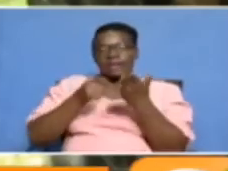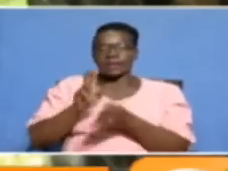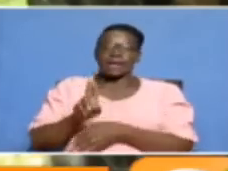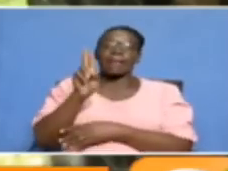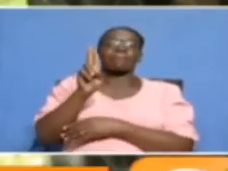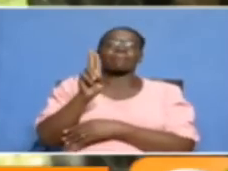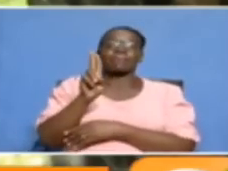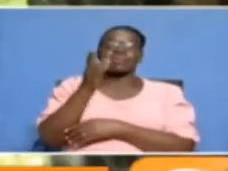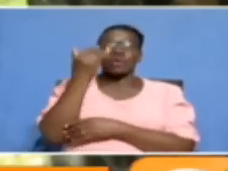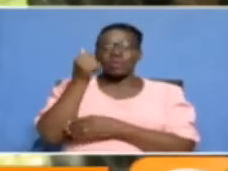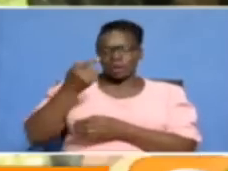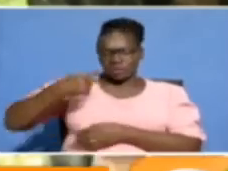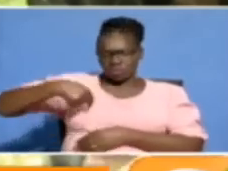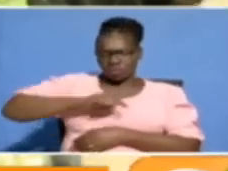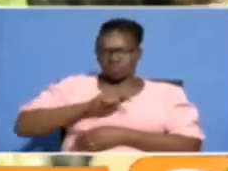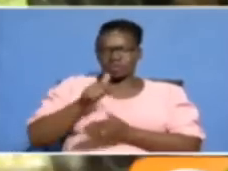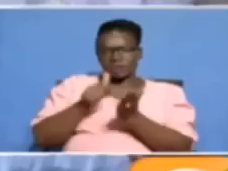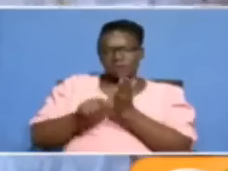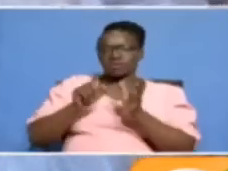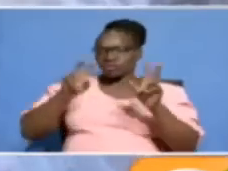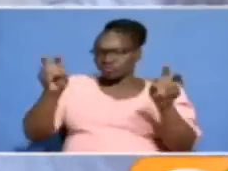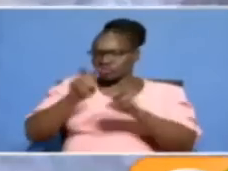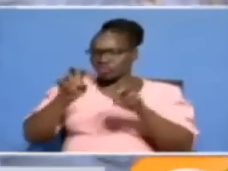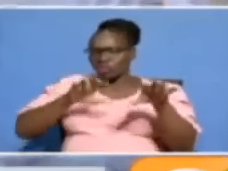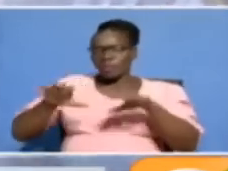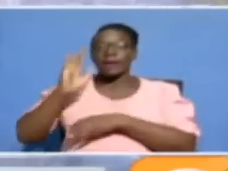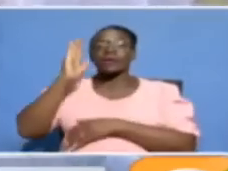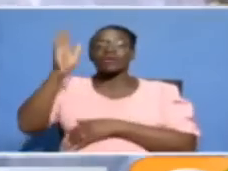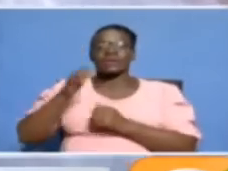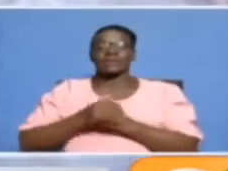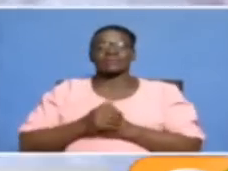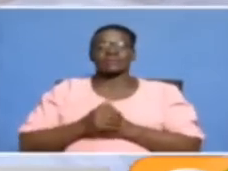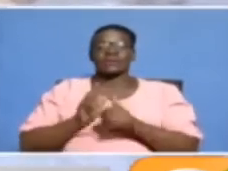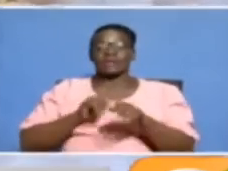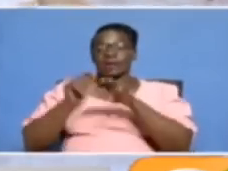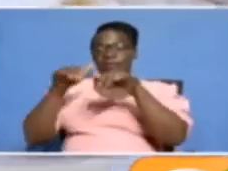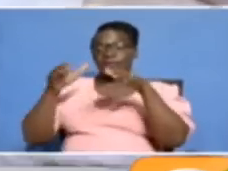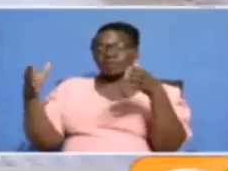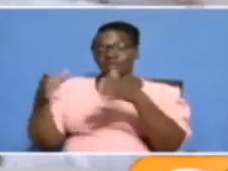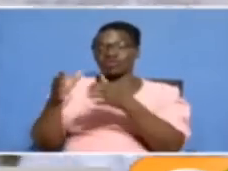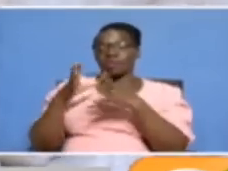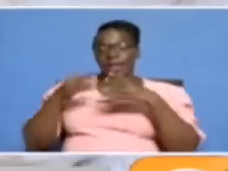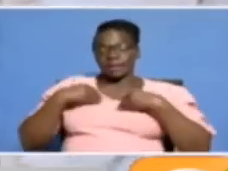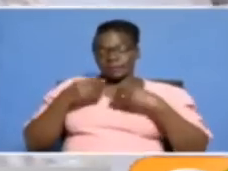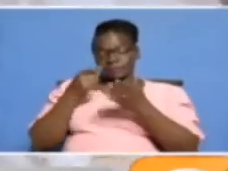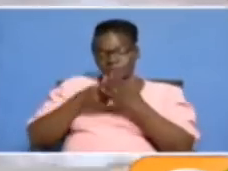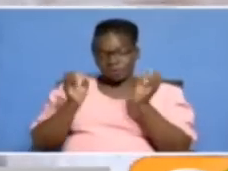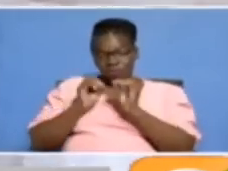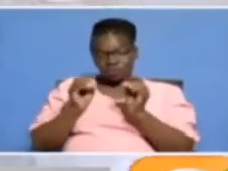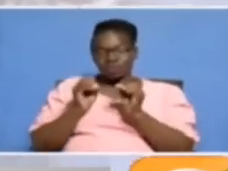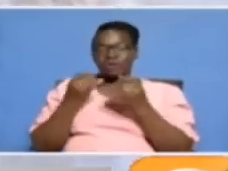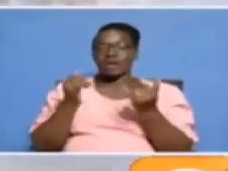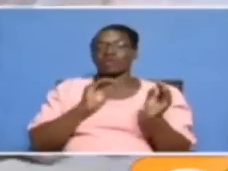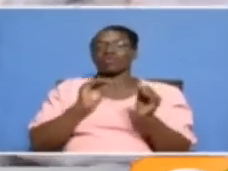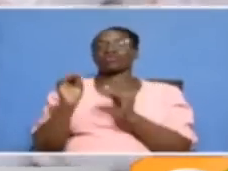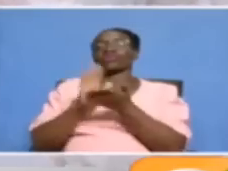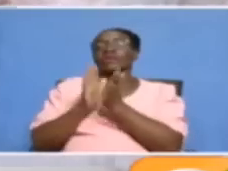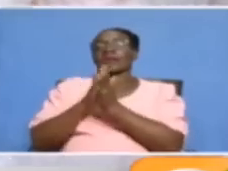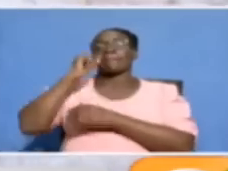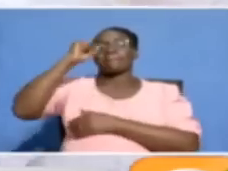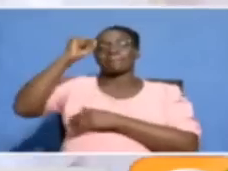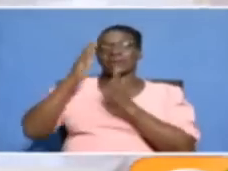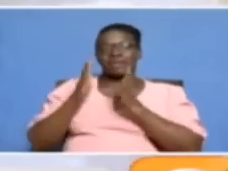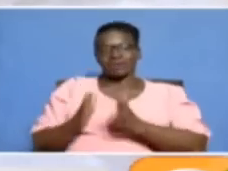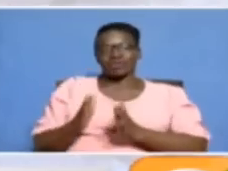mahindi yenyewe itajitafutia soko. The rejection of the price by farmers now seen as political. President Uhuru Kenyatta's Member